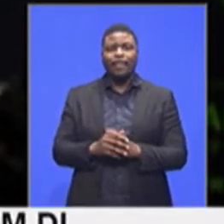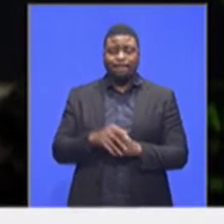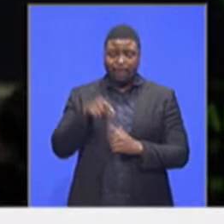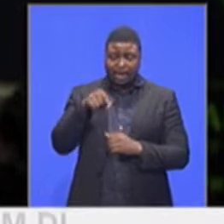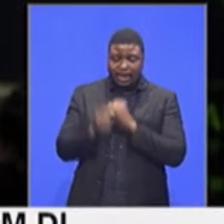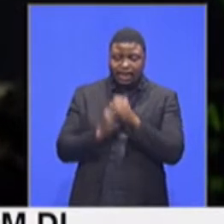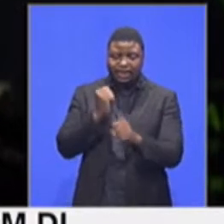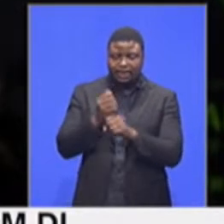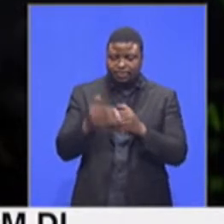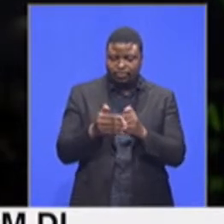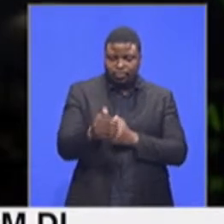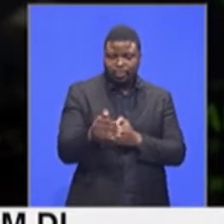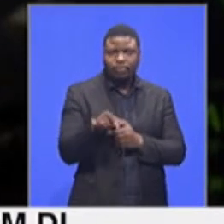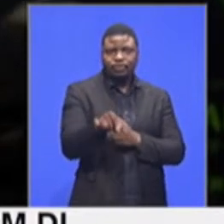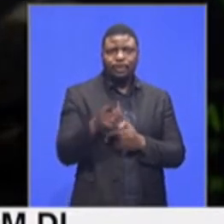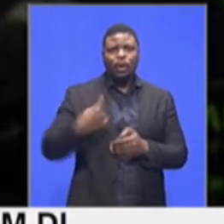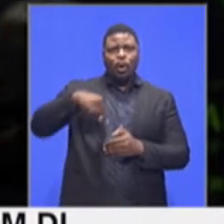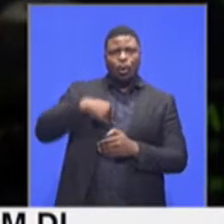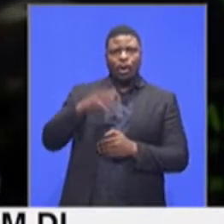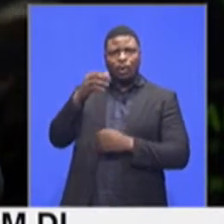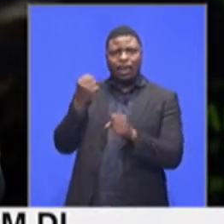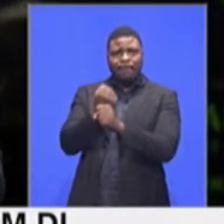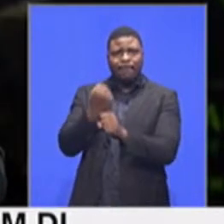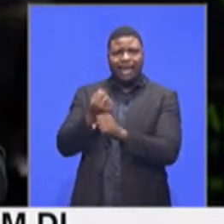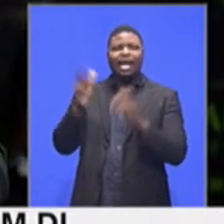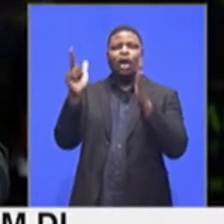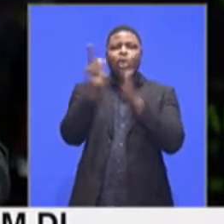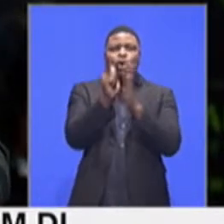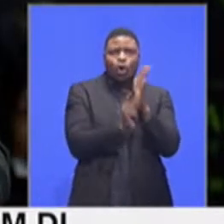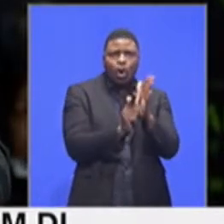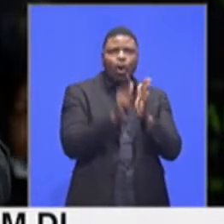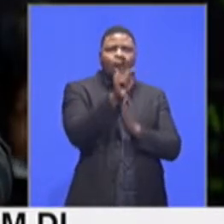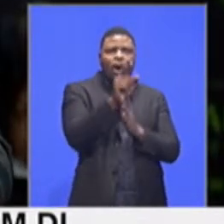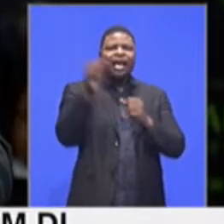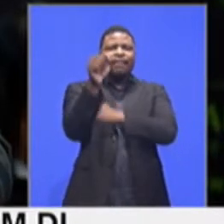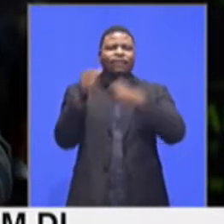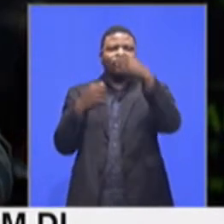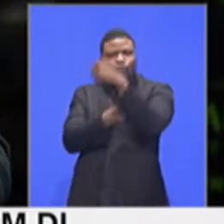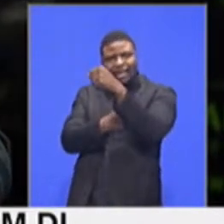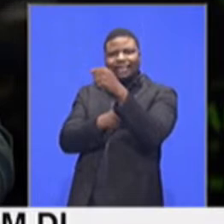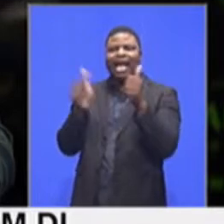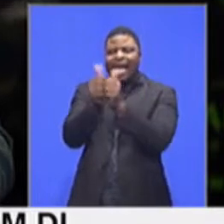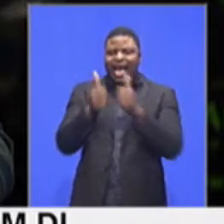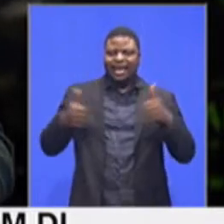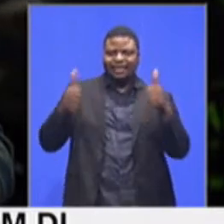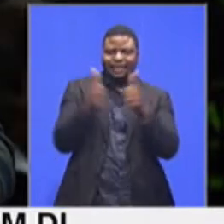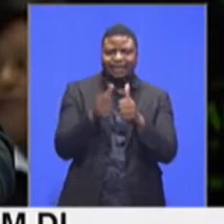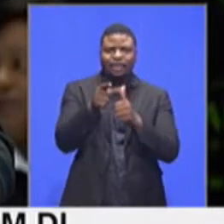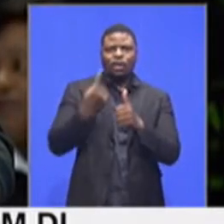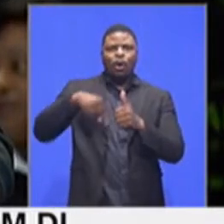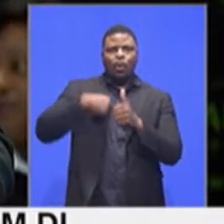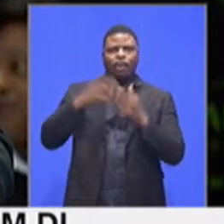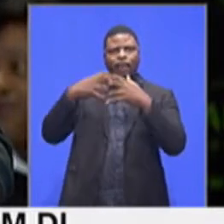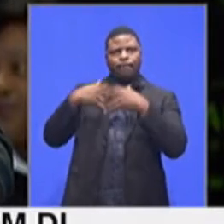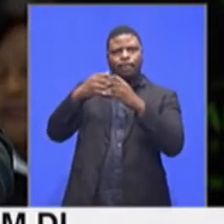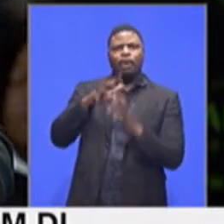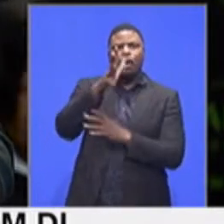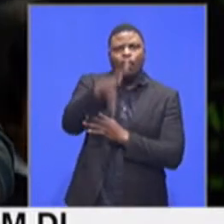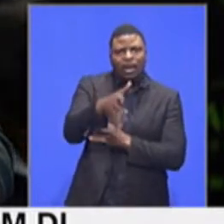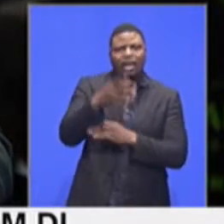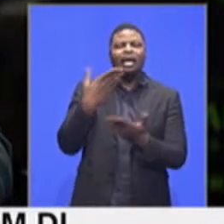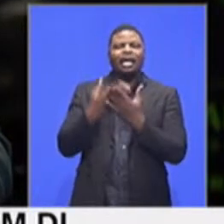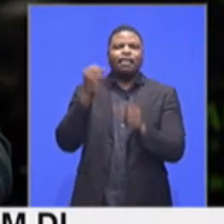we will table a law to establish an infrastructure agency to leverage the assets in the water sector